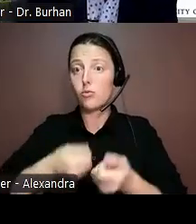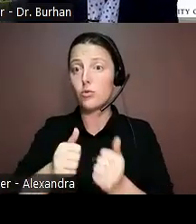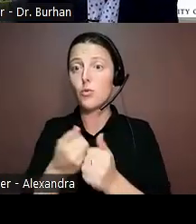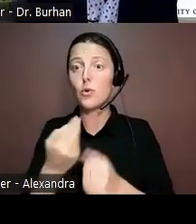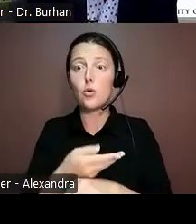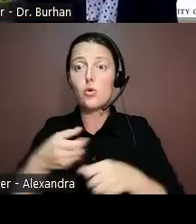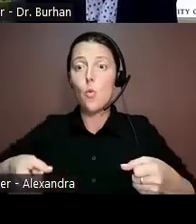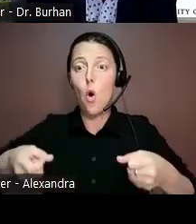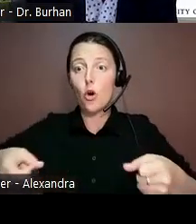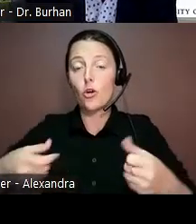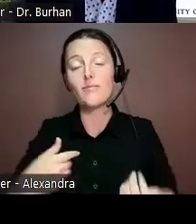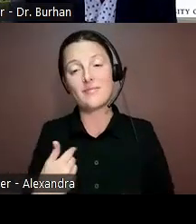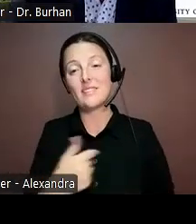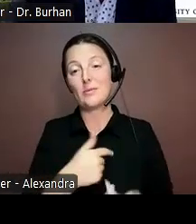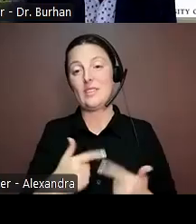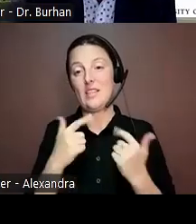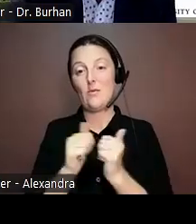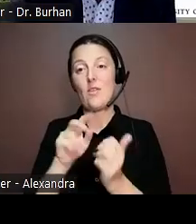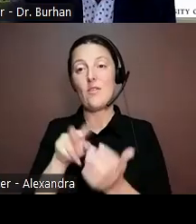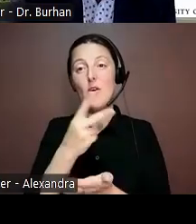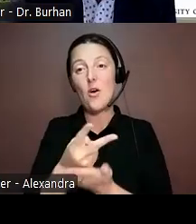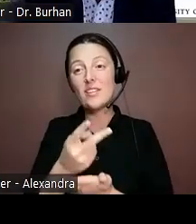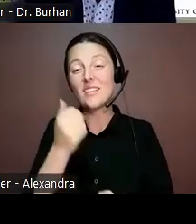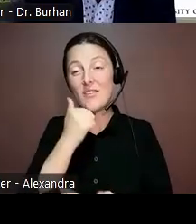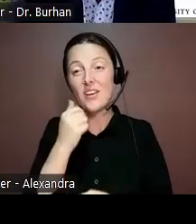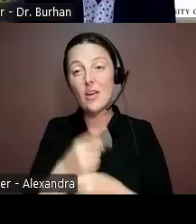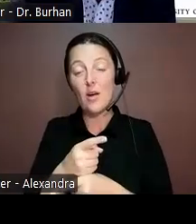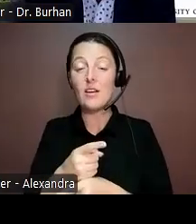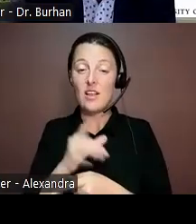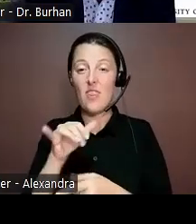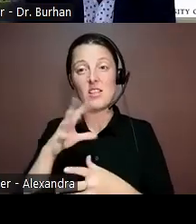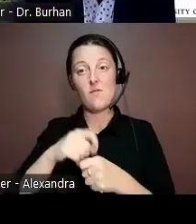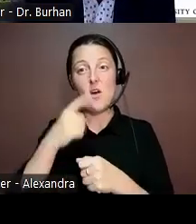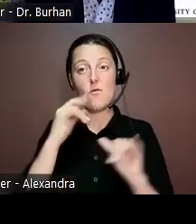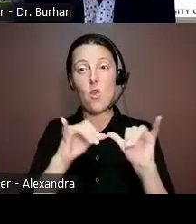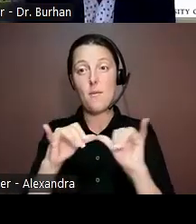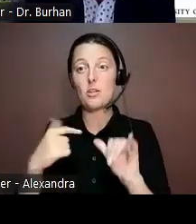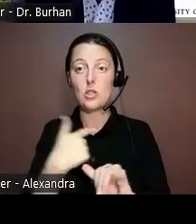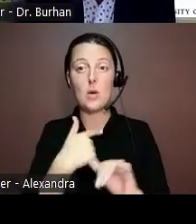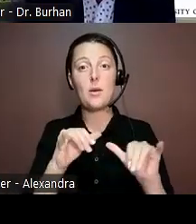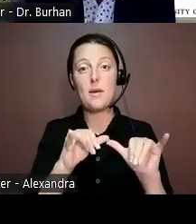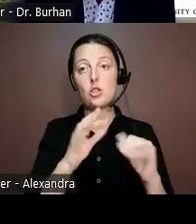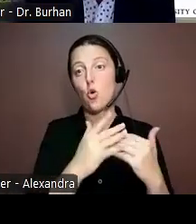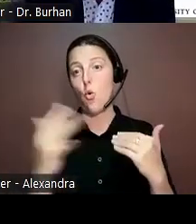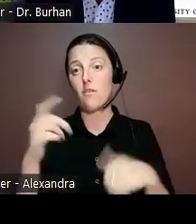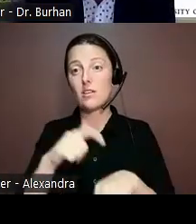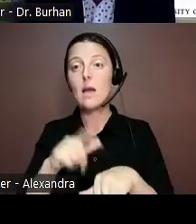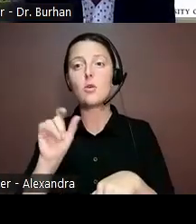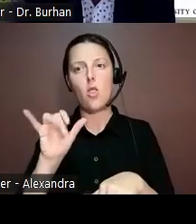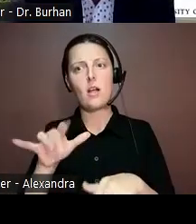It's part of our metrics that we monitor over time. So the question is definitely relevant to all of our practices. Yes, thank